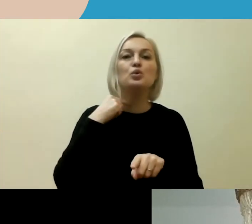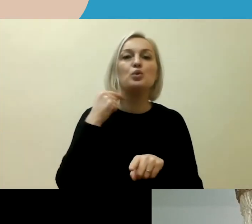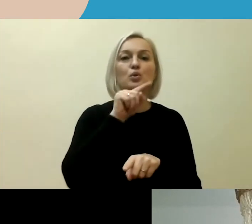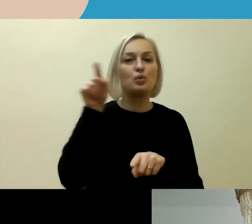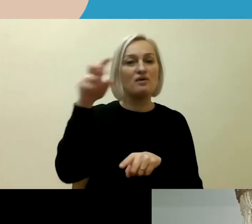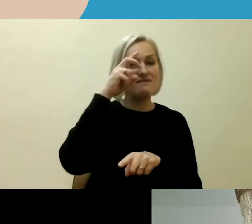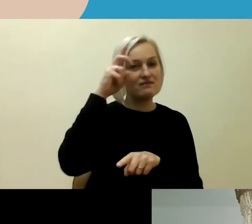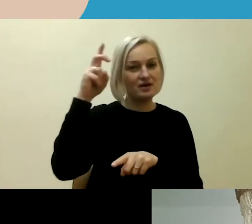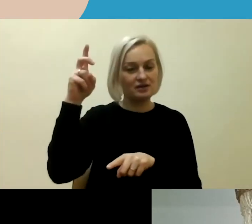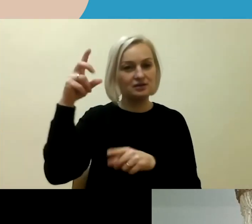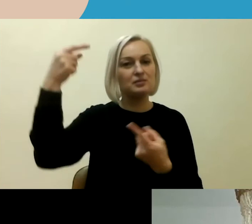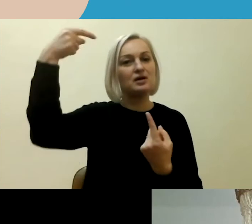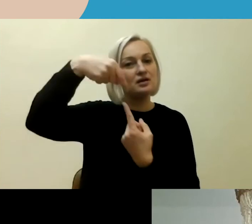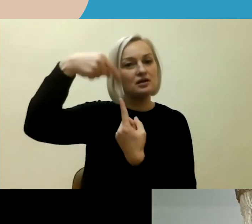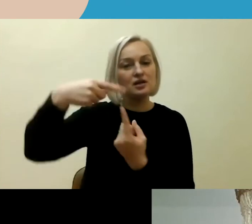This was